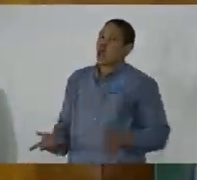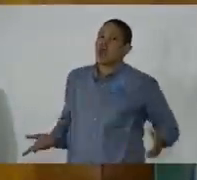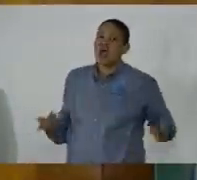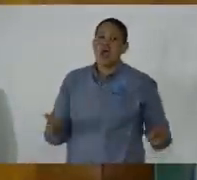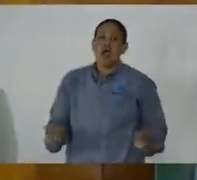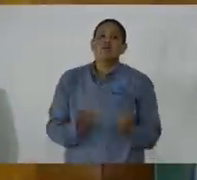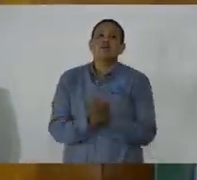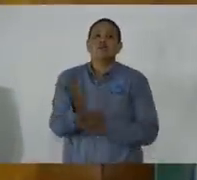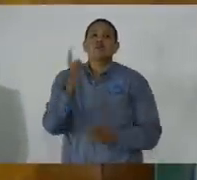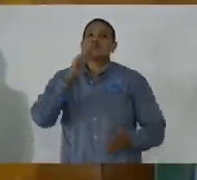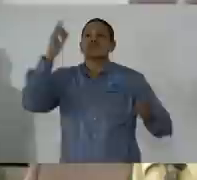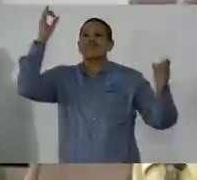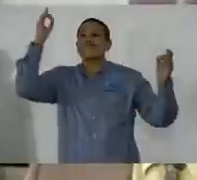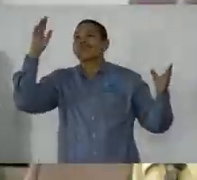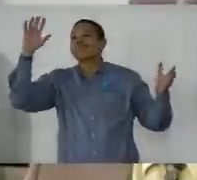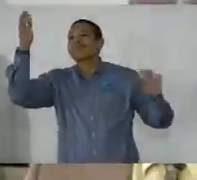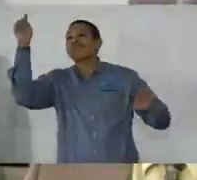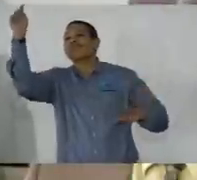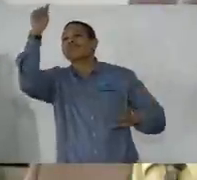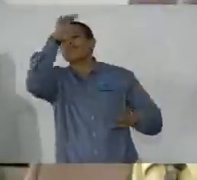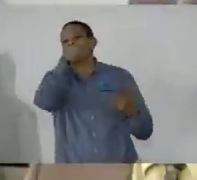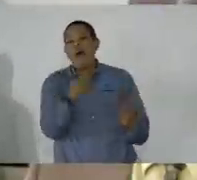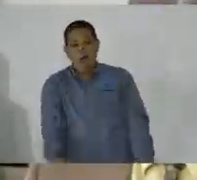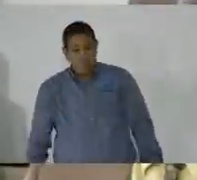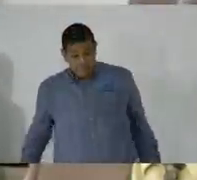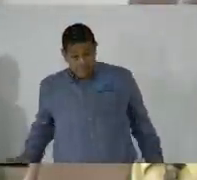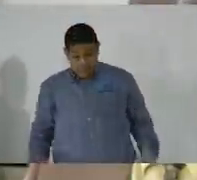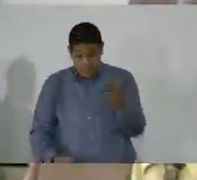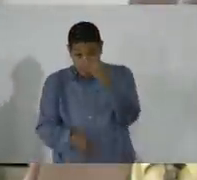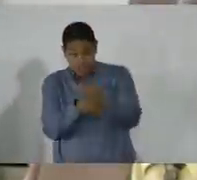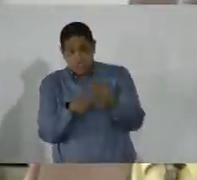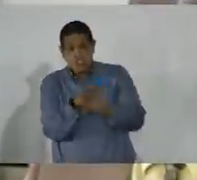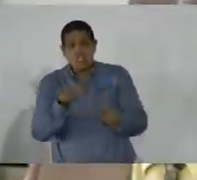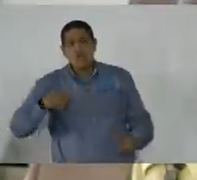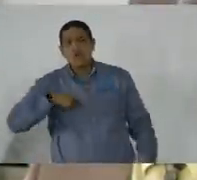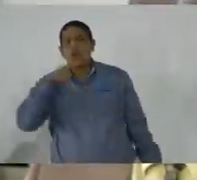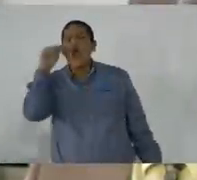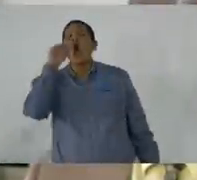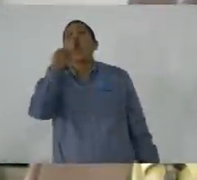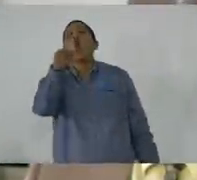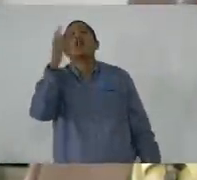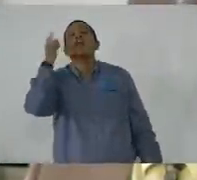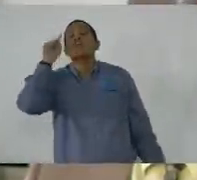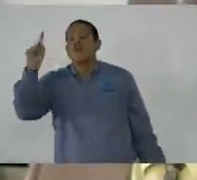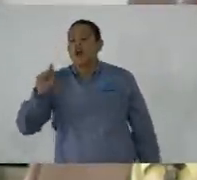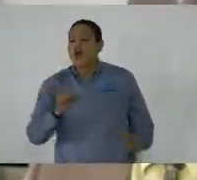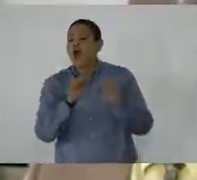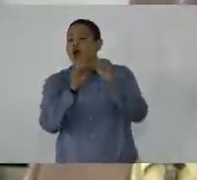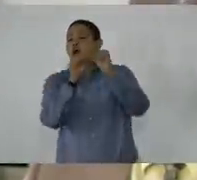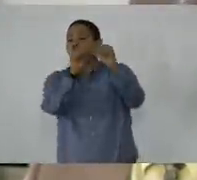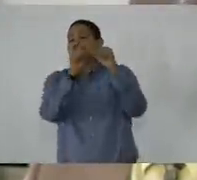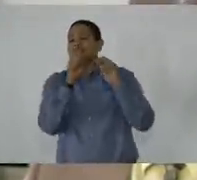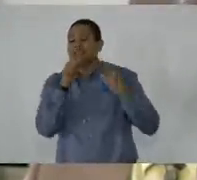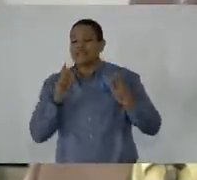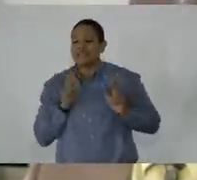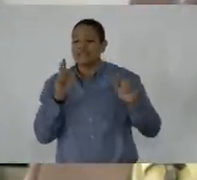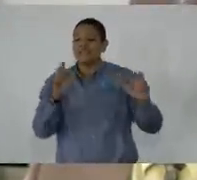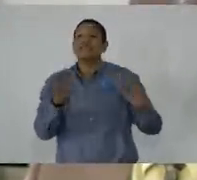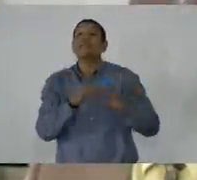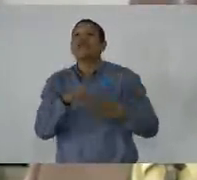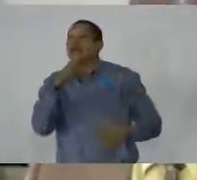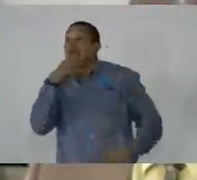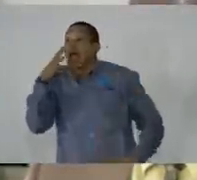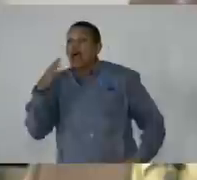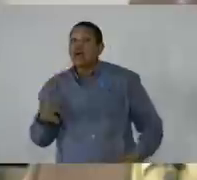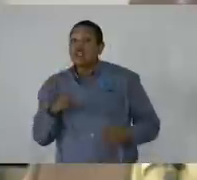due to vagrant factors. Additionally, we are calling for continued investment in the agriculture